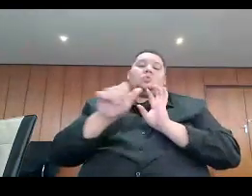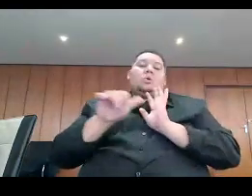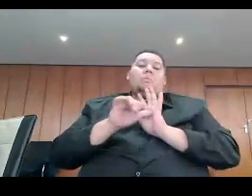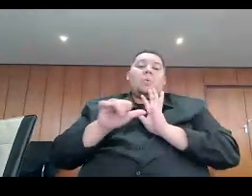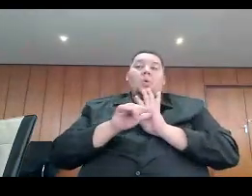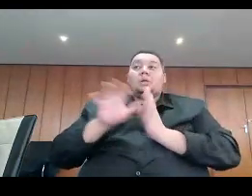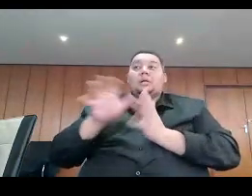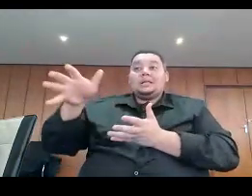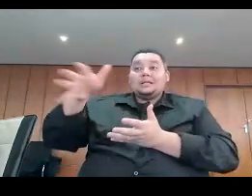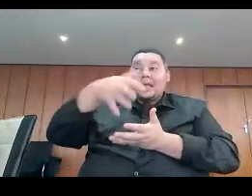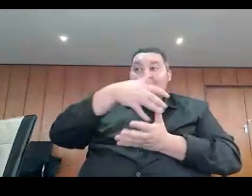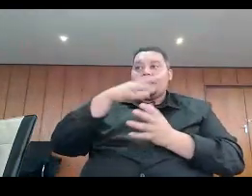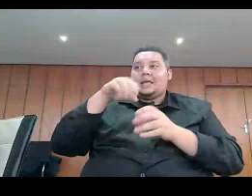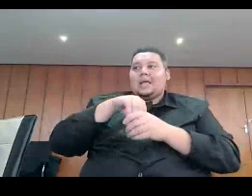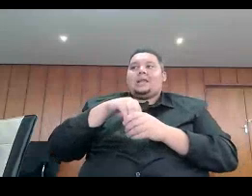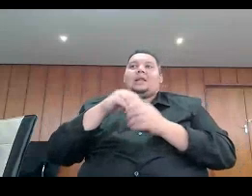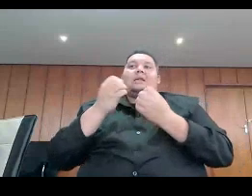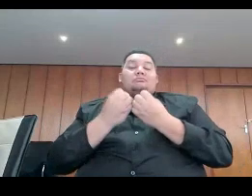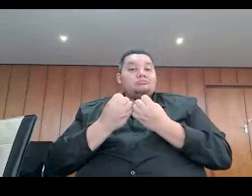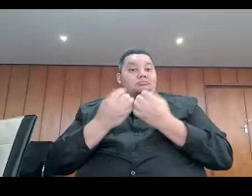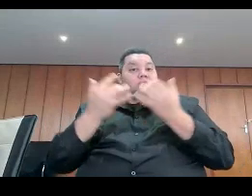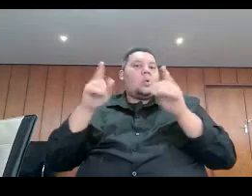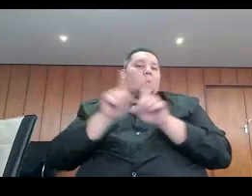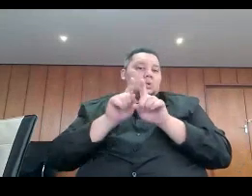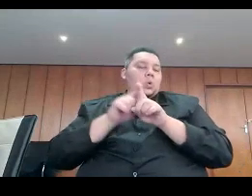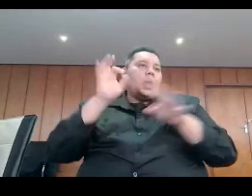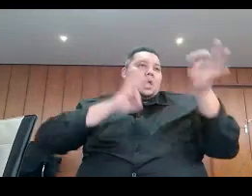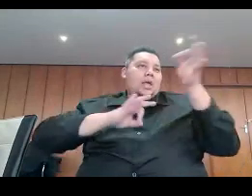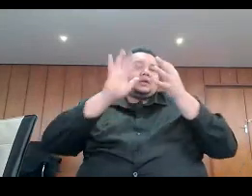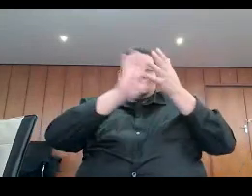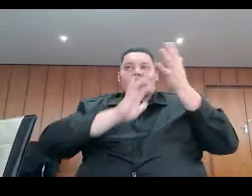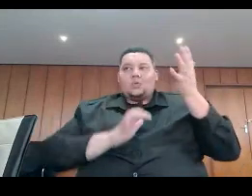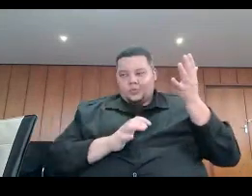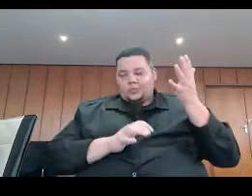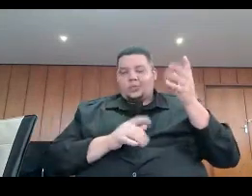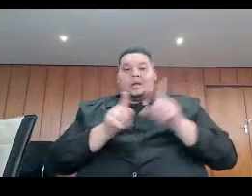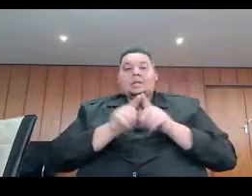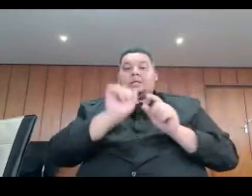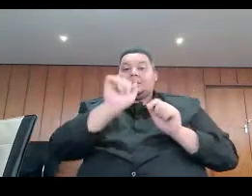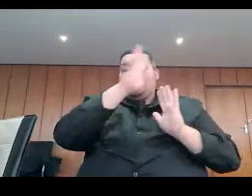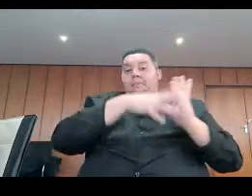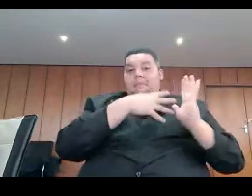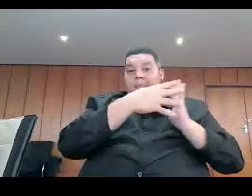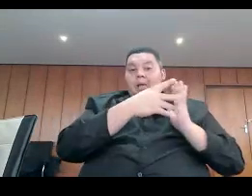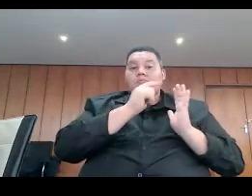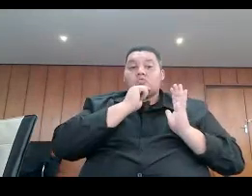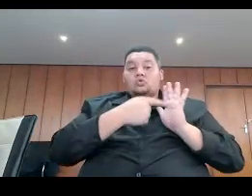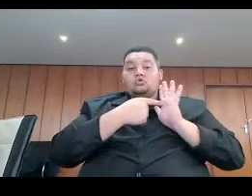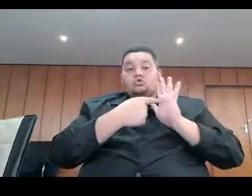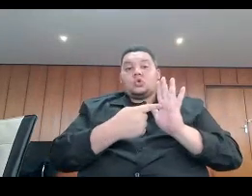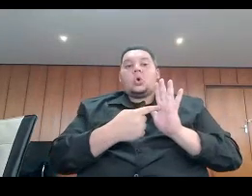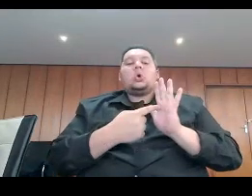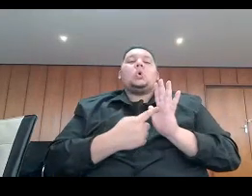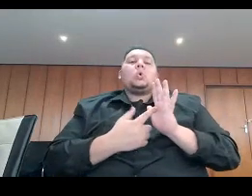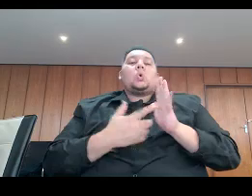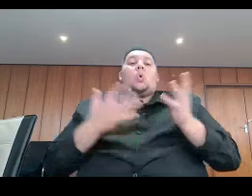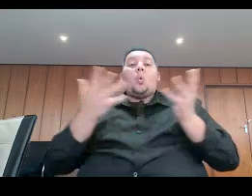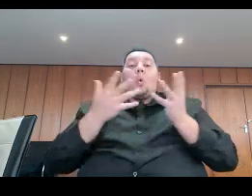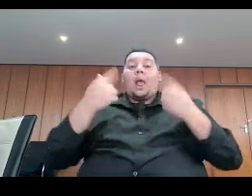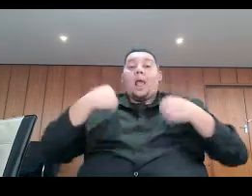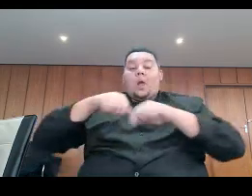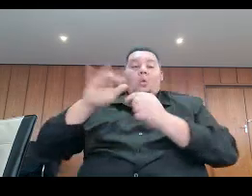that data in numbers also tells us a story. And what this map is really showing us is about where